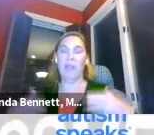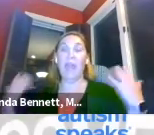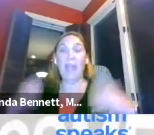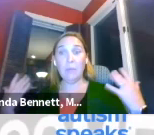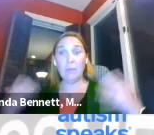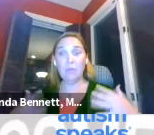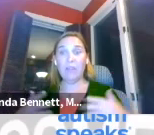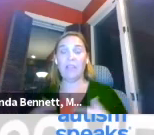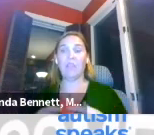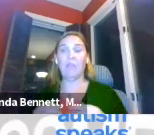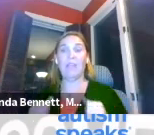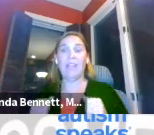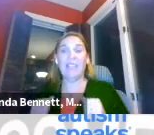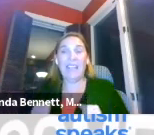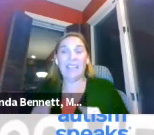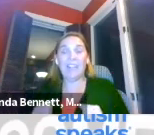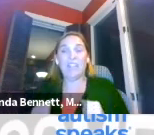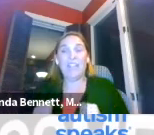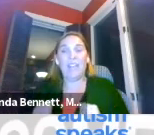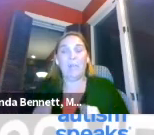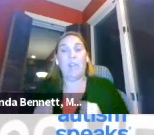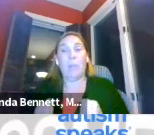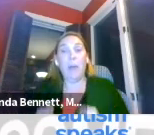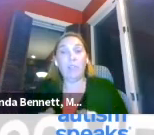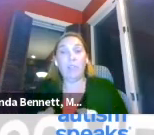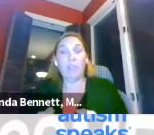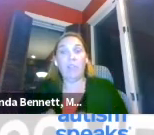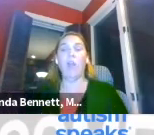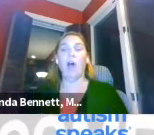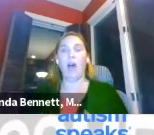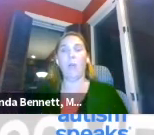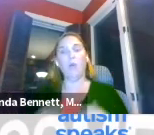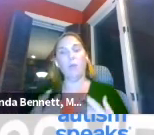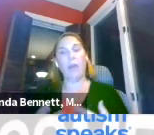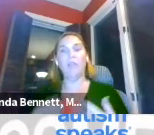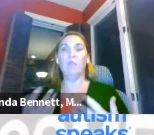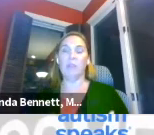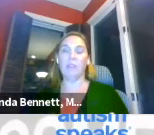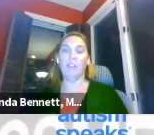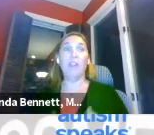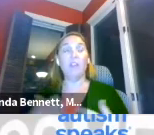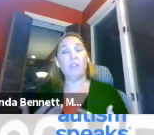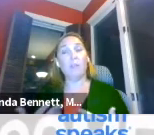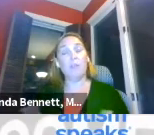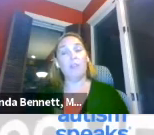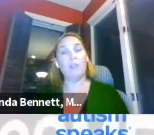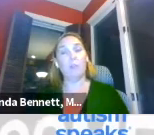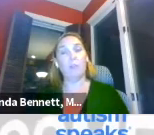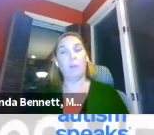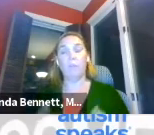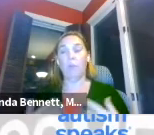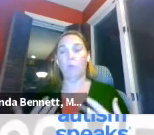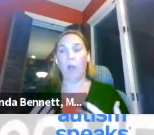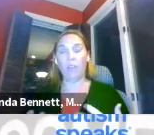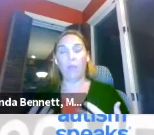could be hand movements, it could be tensing or tightening up all the muscles, or repetitive movements of the fingers. Sometimes kids